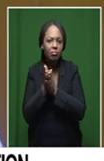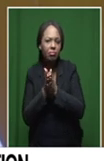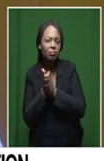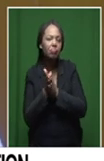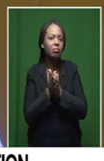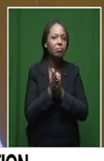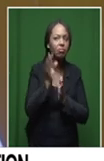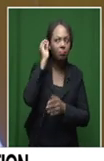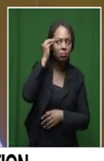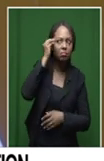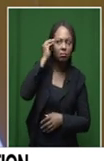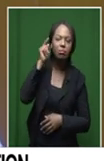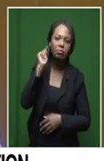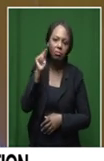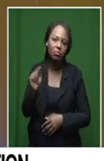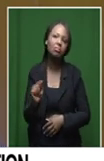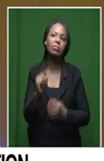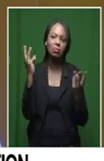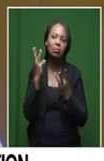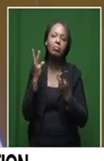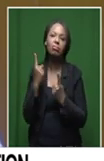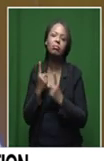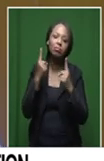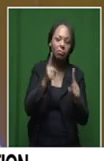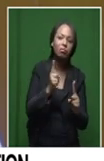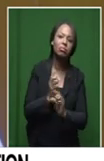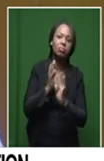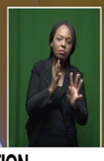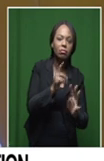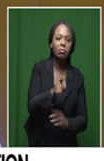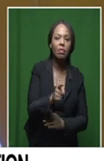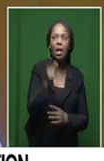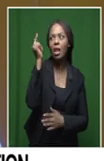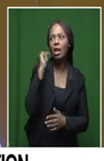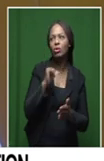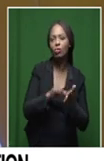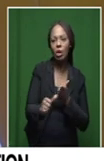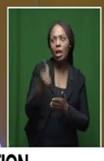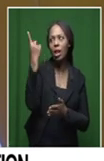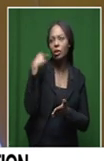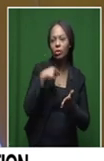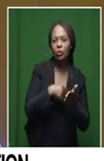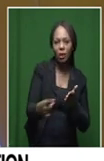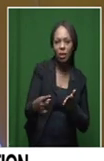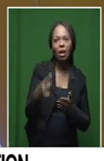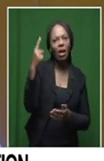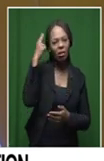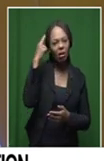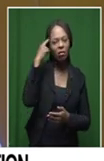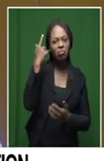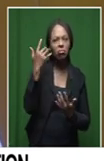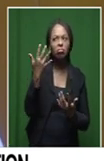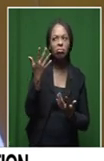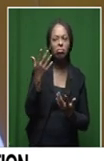of proportion of the population vaccinated. So sometime last week, I think it was, we passed the milestone of